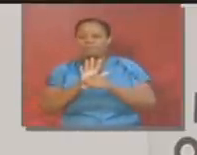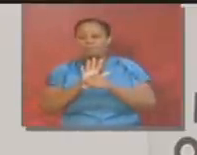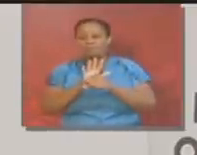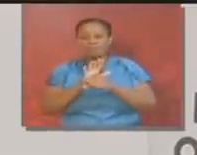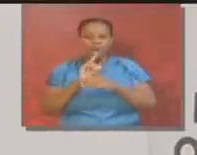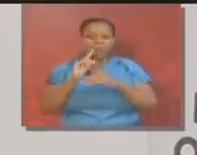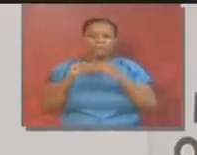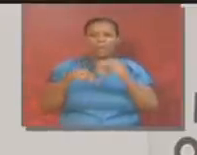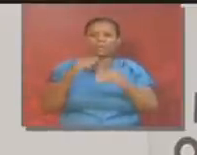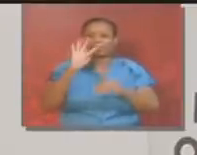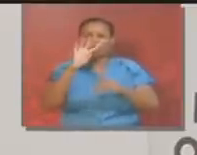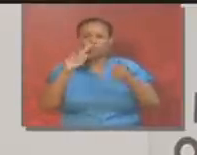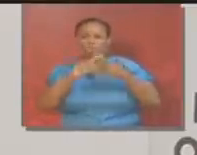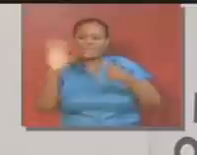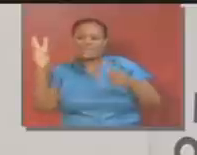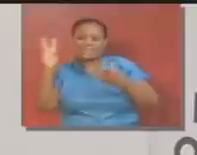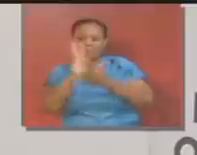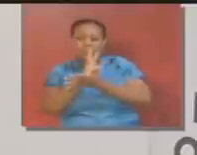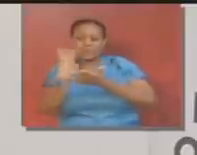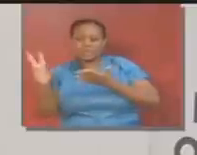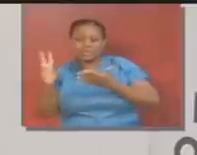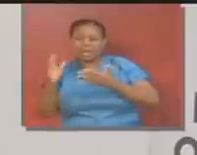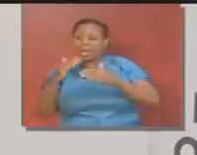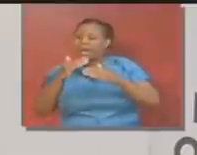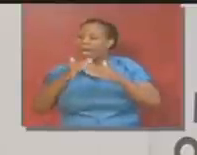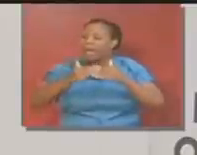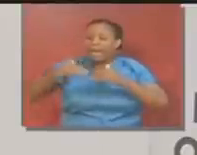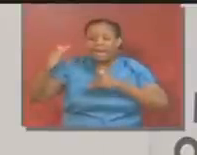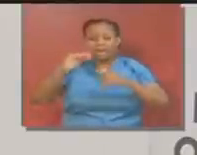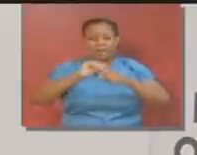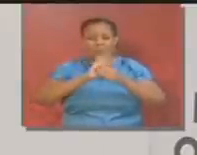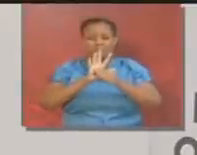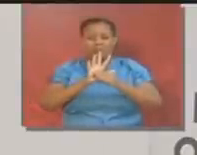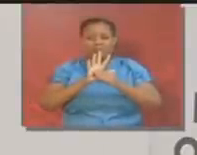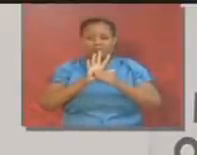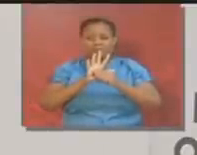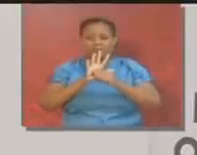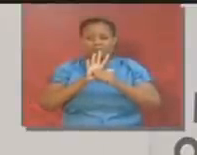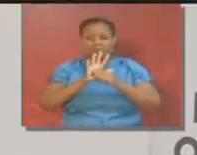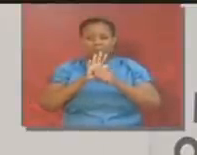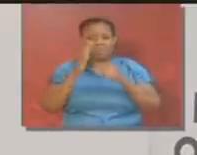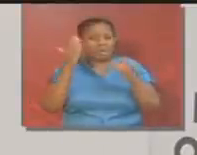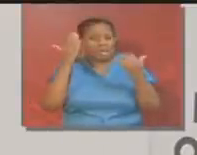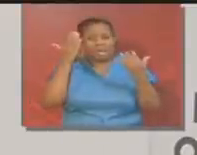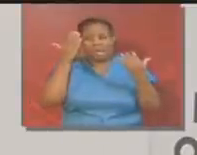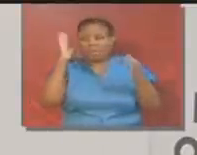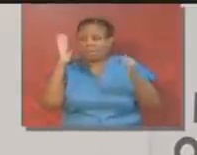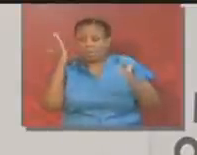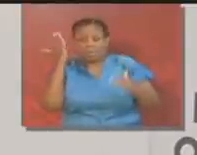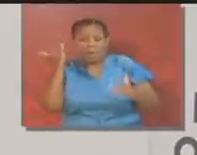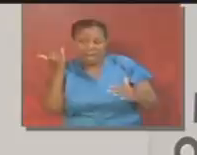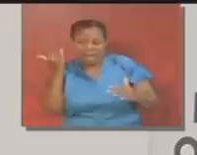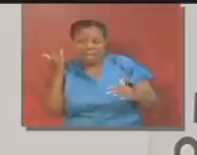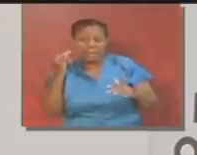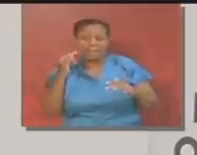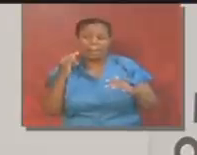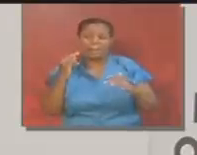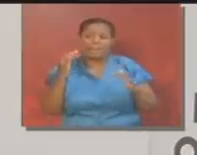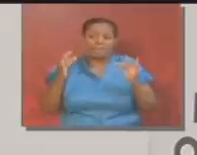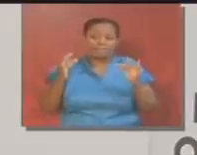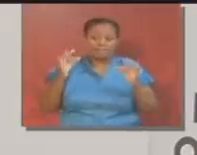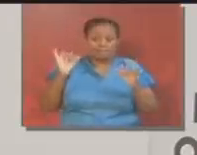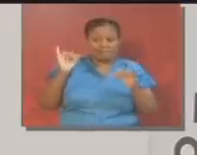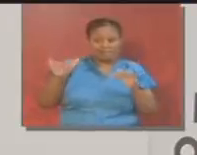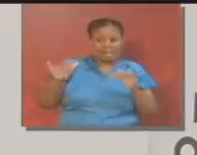it's an inflammatory reaction. So therefore, in terms of doing the testing, if it's 4 to 6 weeks after, I may no